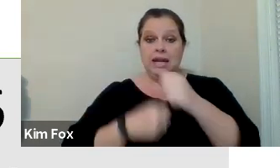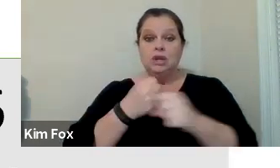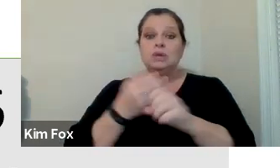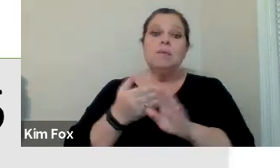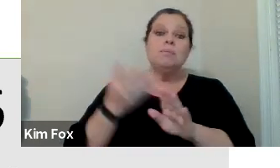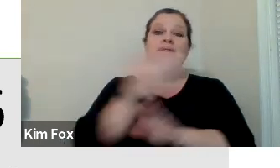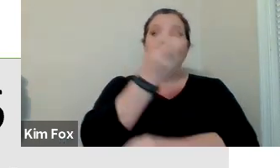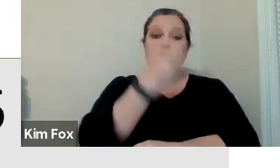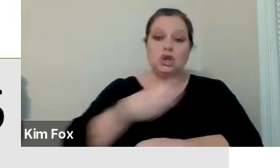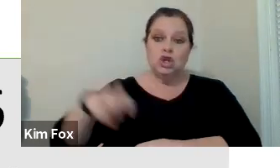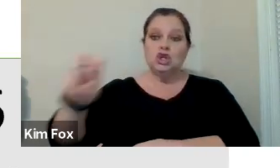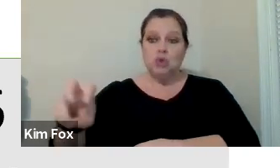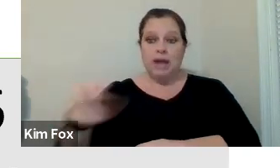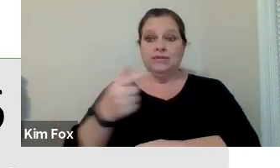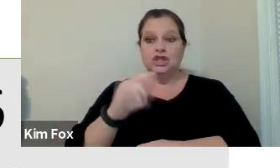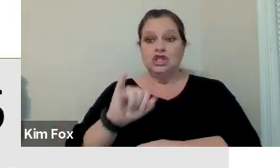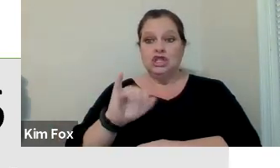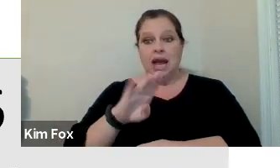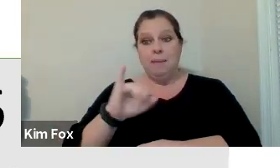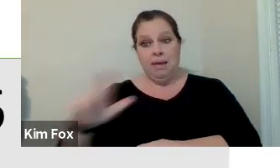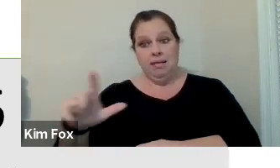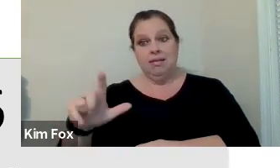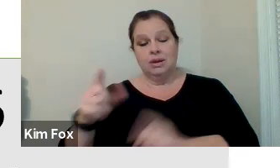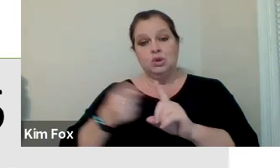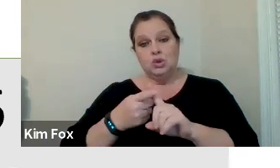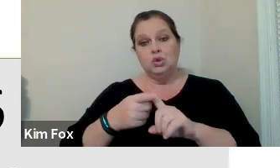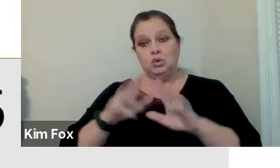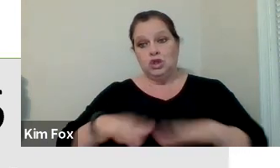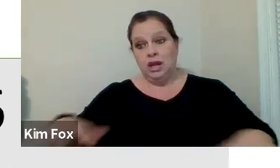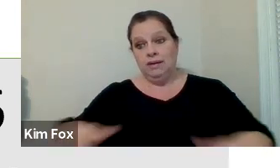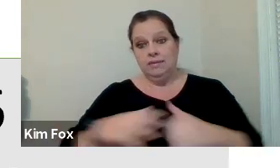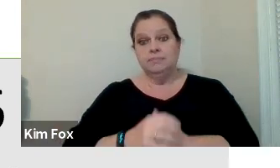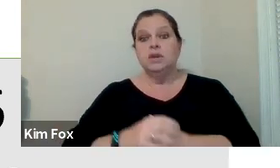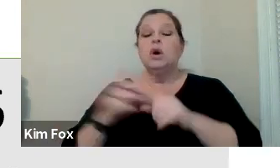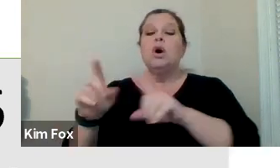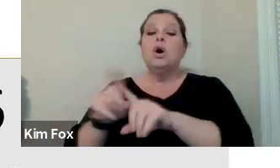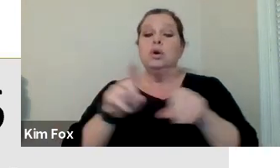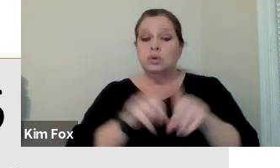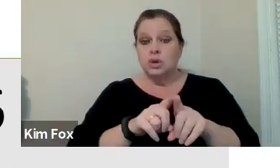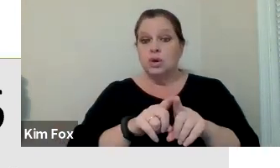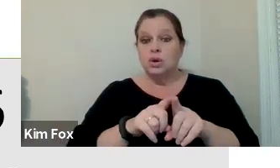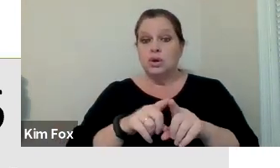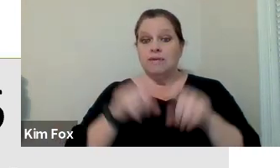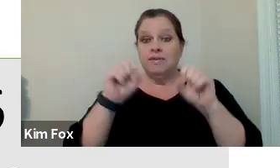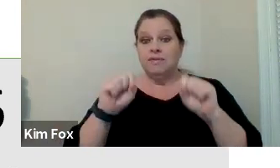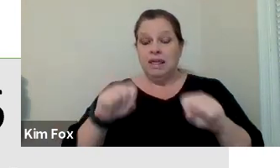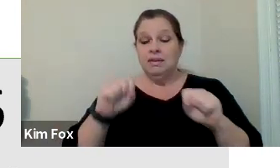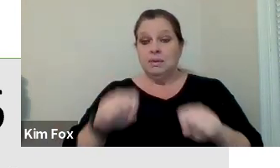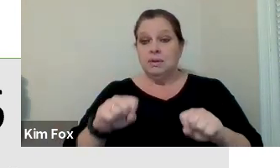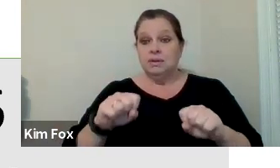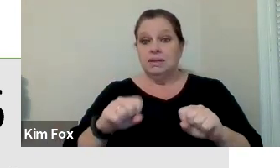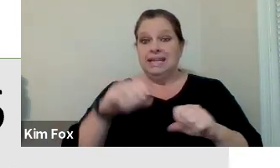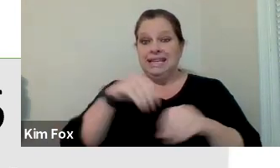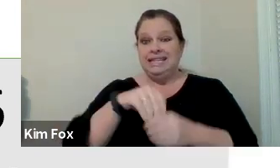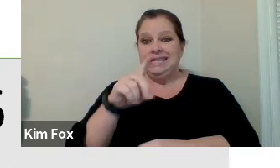can transfer your GI Bill to a dependent. Also, you need to have your eligible dependents in